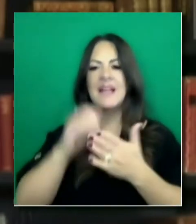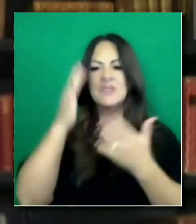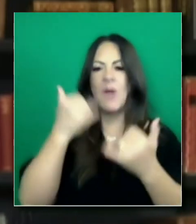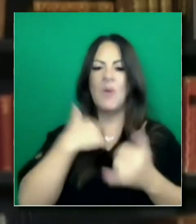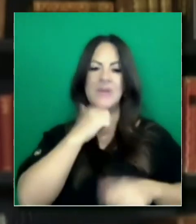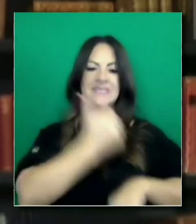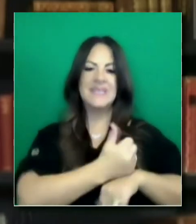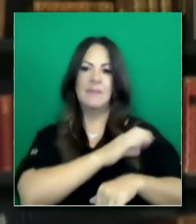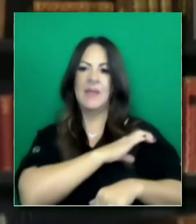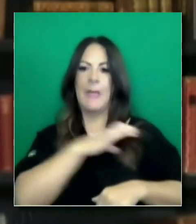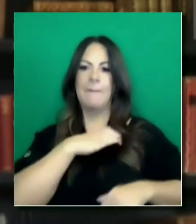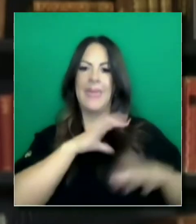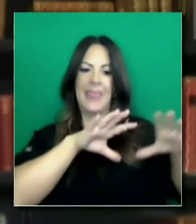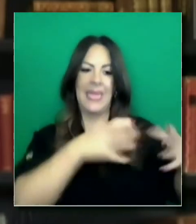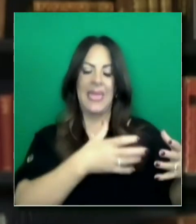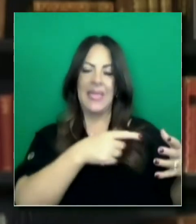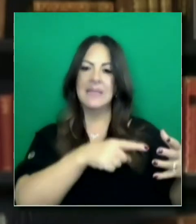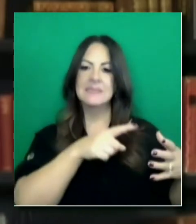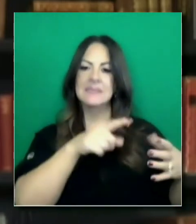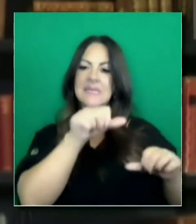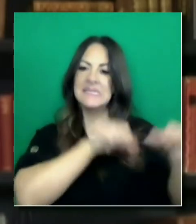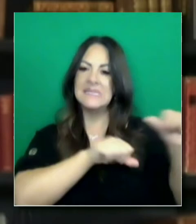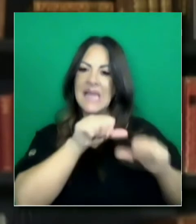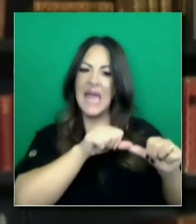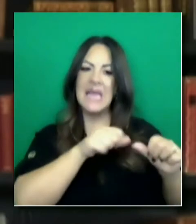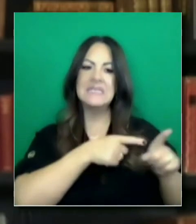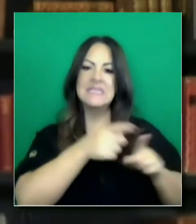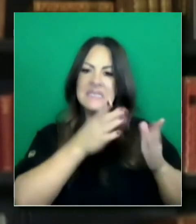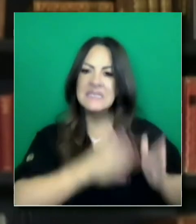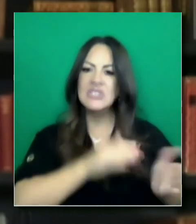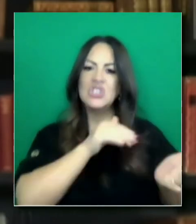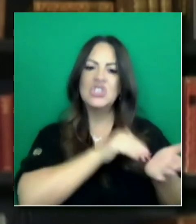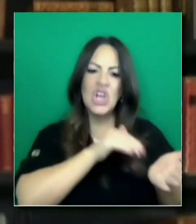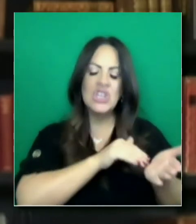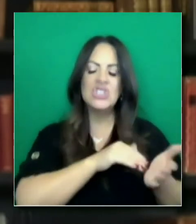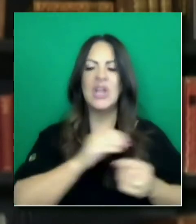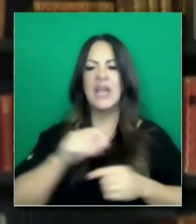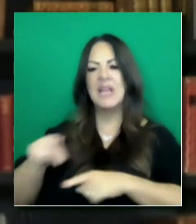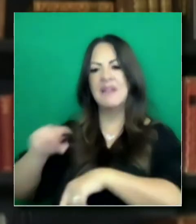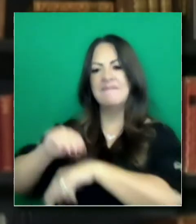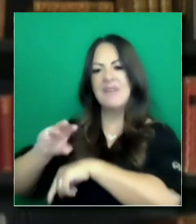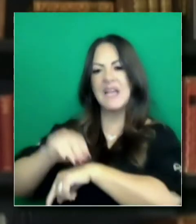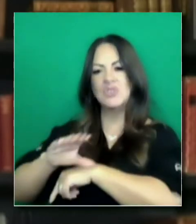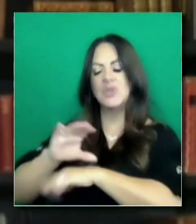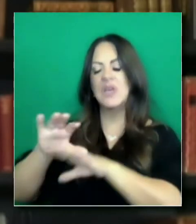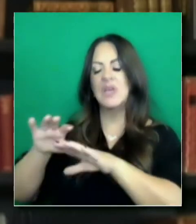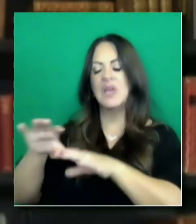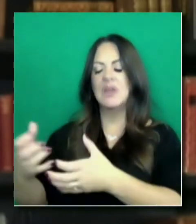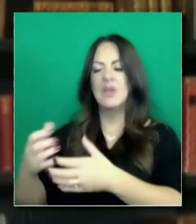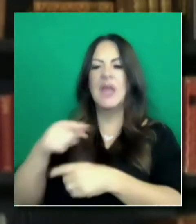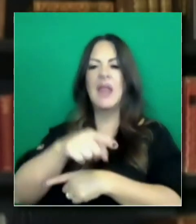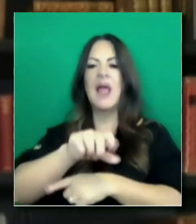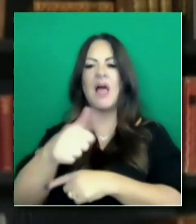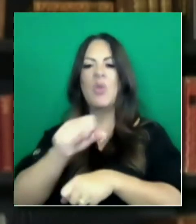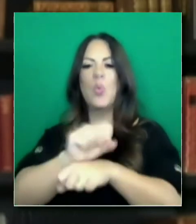committee, this drafting work group, and then this advisory committee, 3 committees,